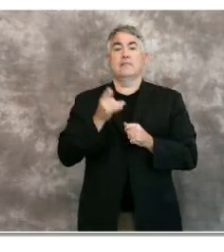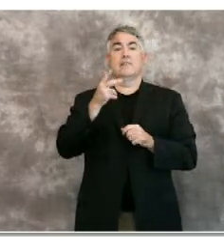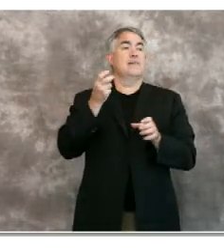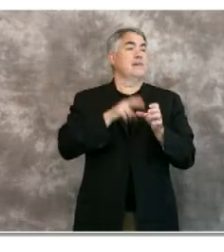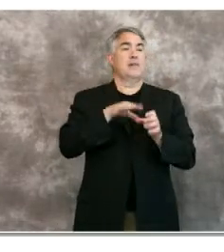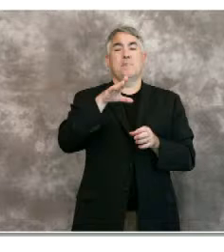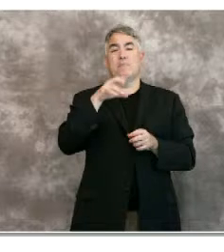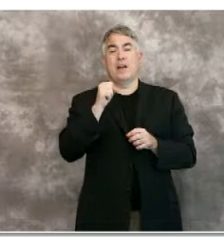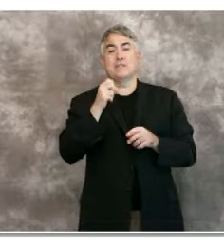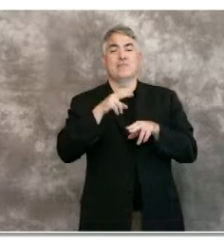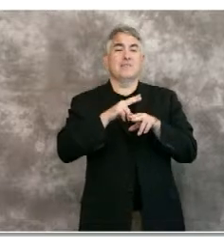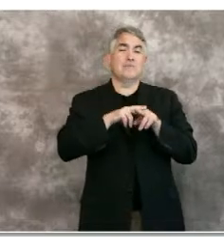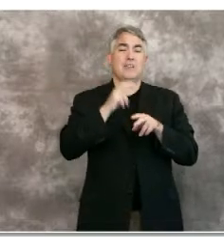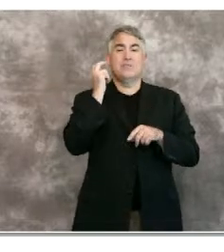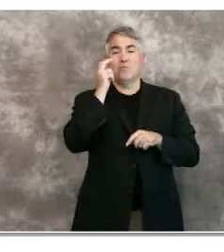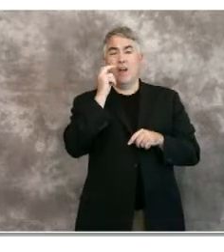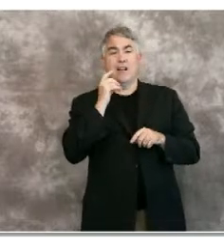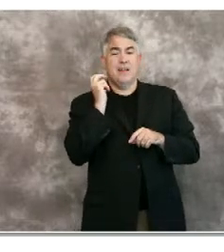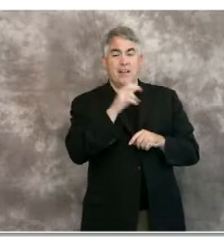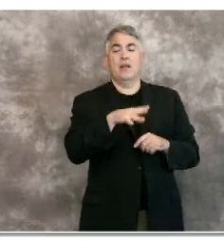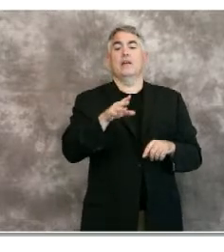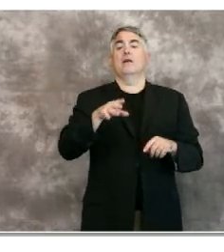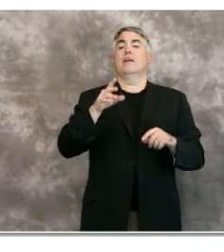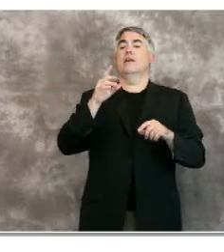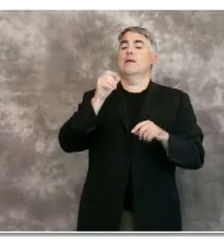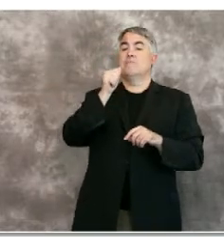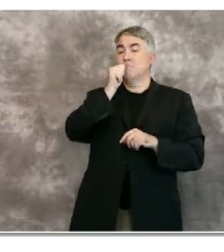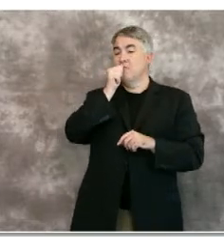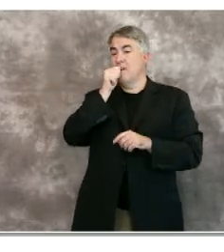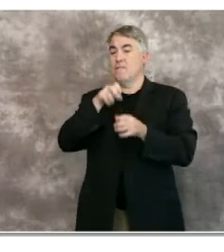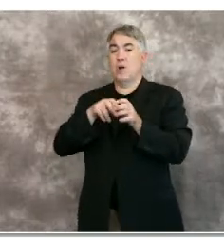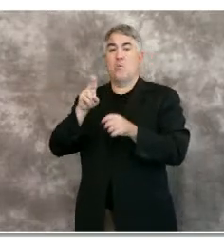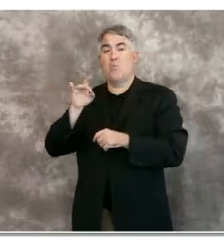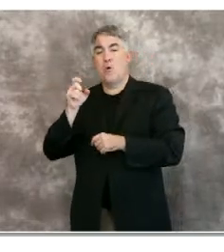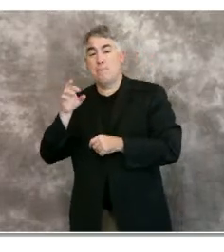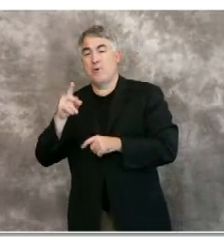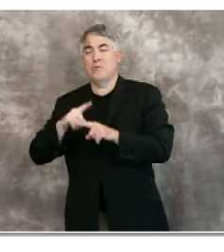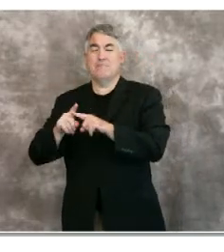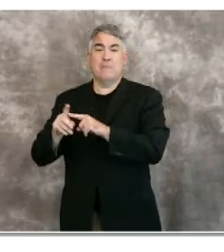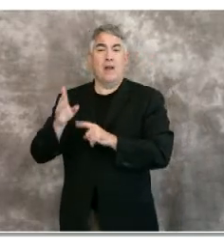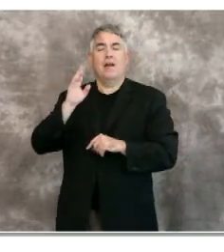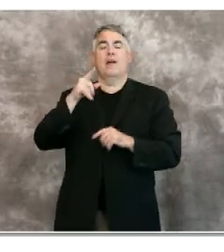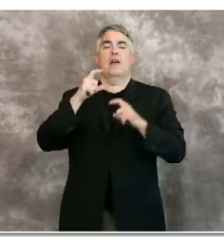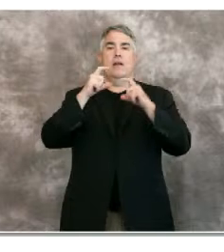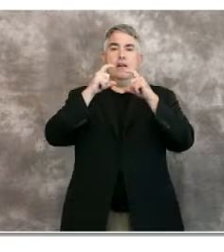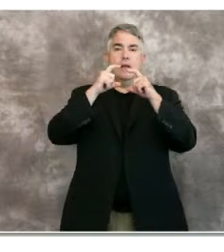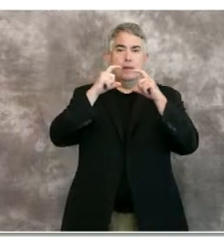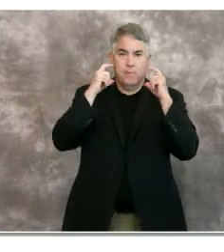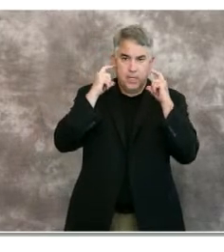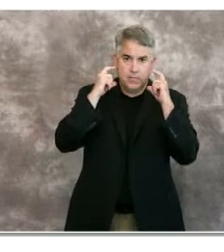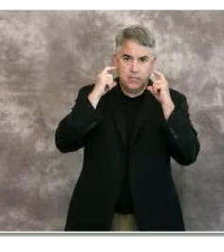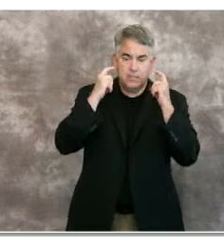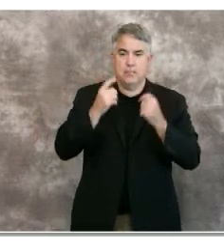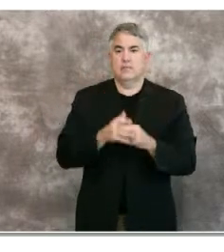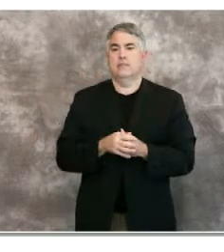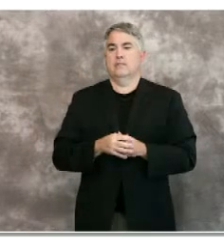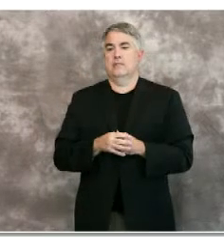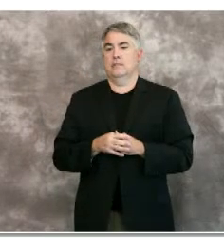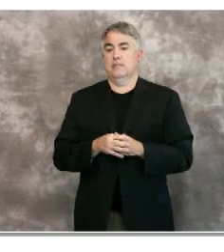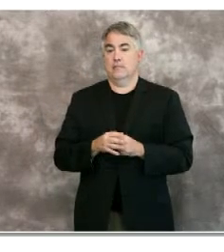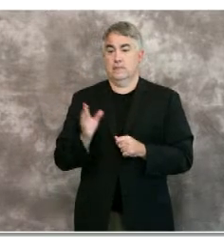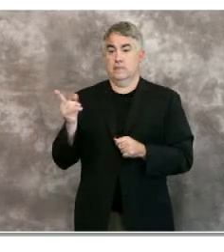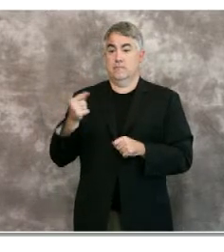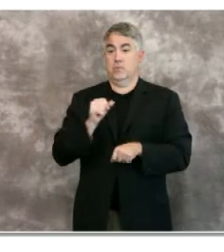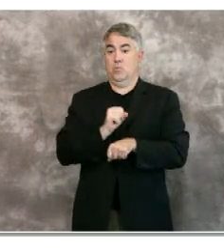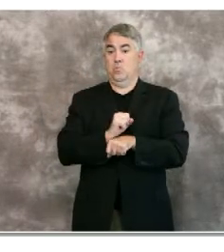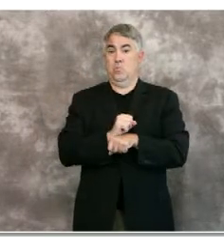taxi, private car service, or ride sharing. Californians must wear face coverings as it relates to workplaces, which you can see